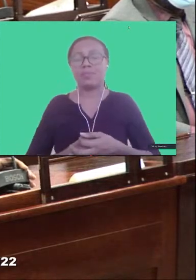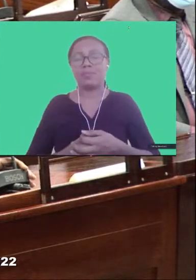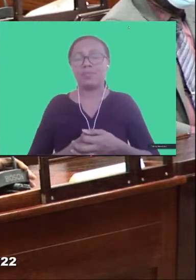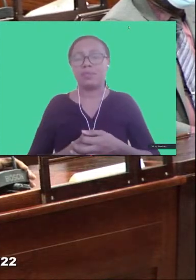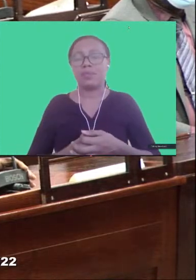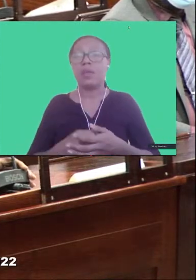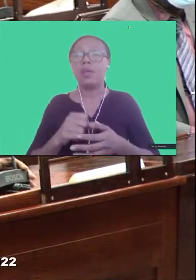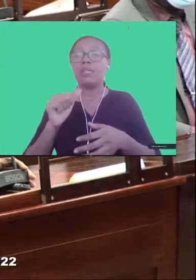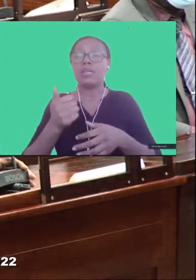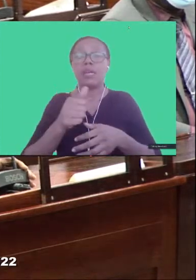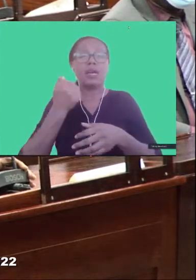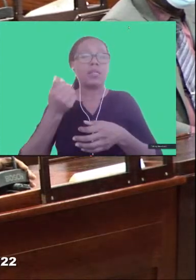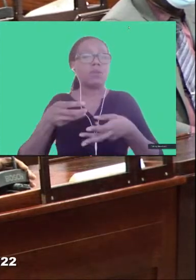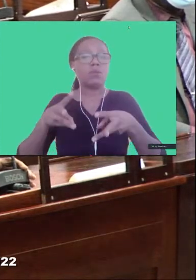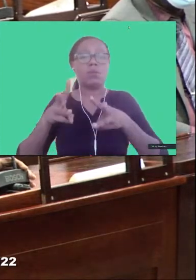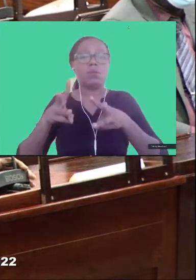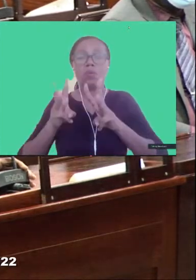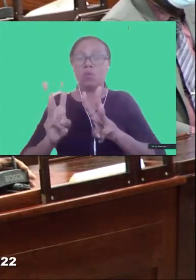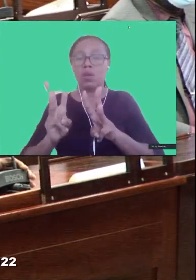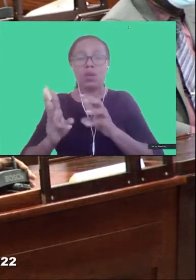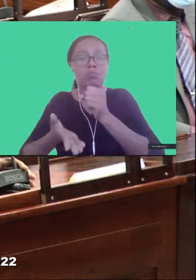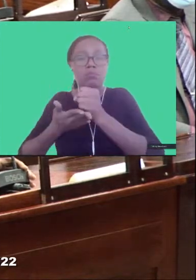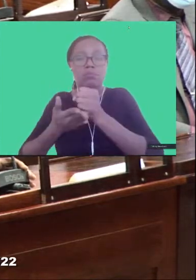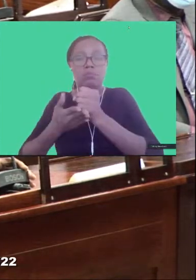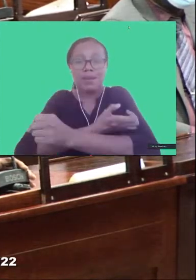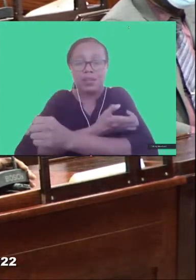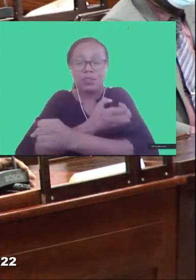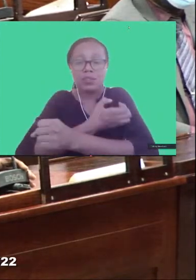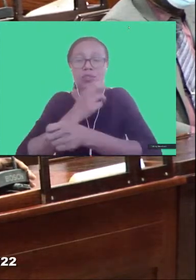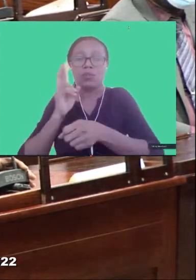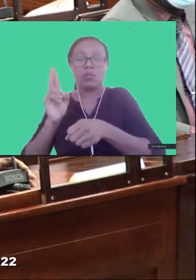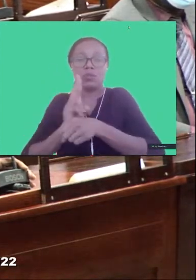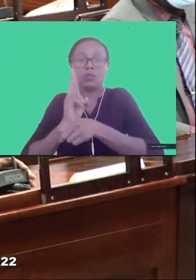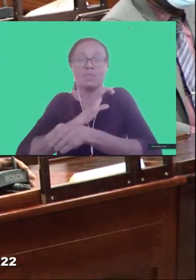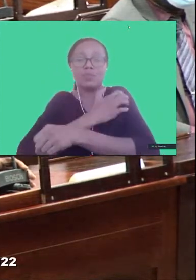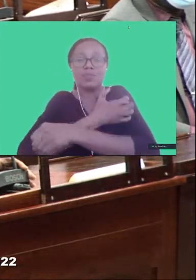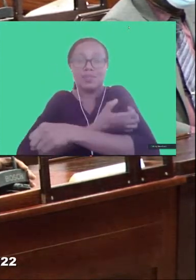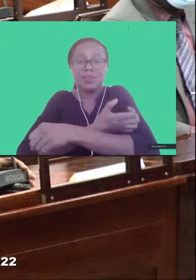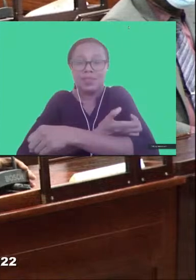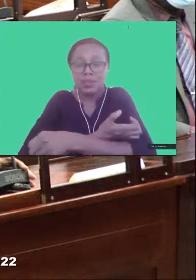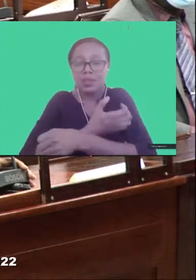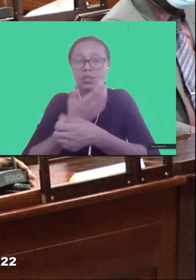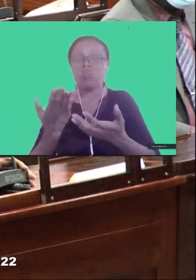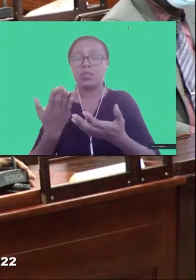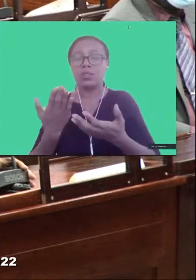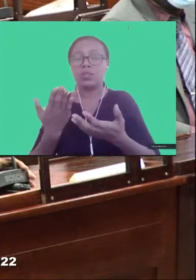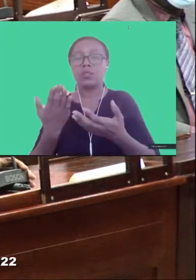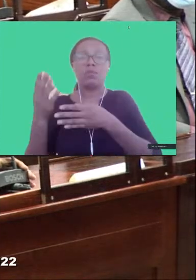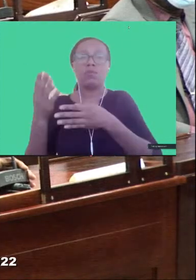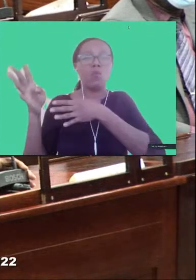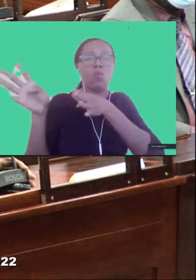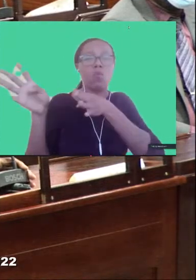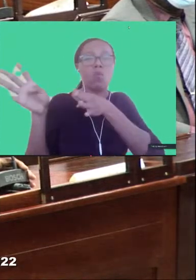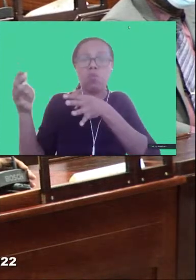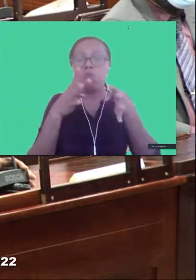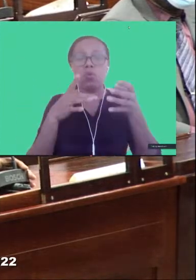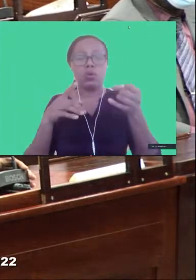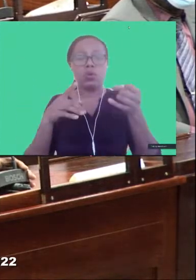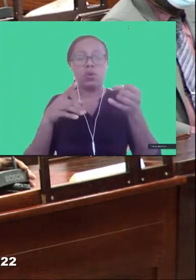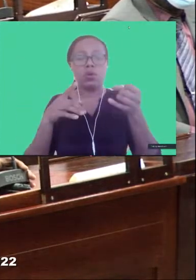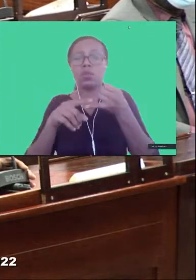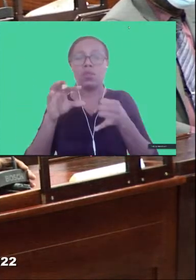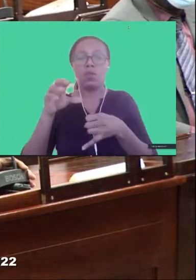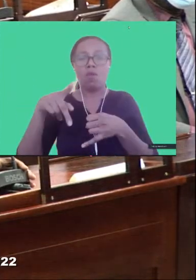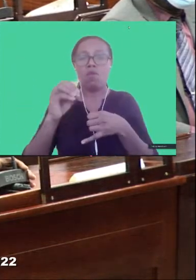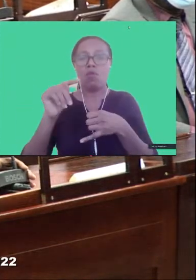exploiting in your ministry, the wind, the photovoltaic, your PS spoke just now about the fact that you're